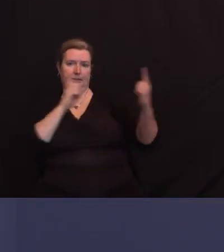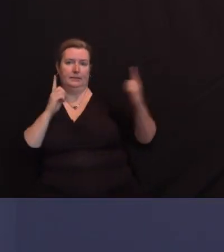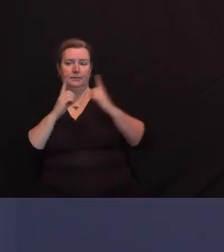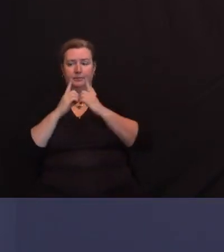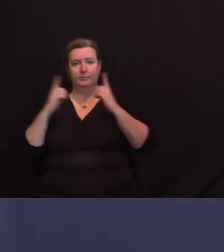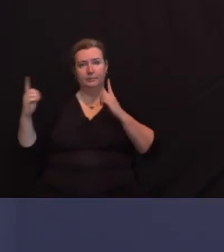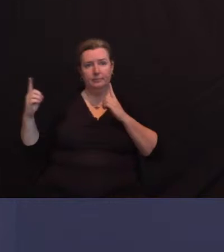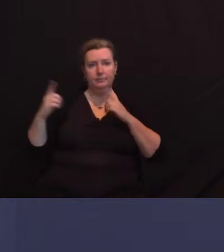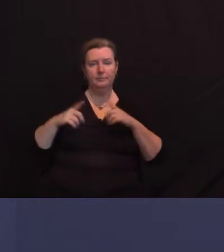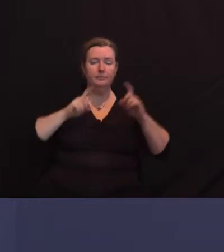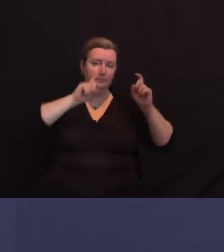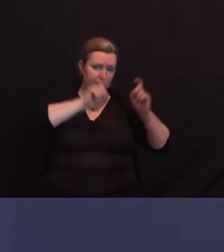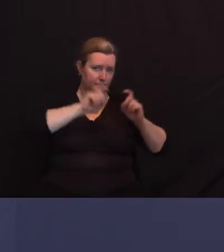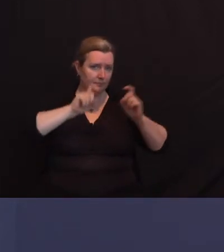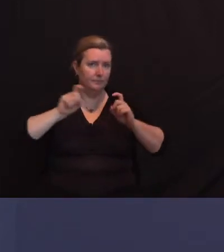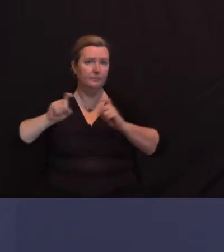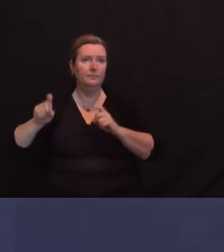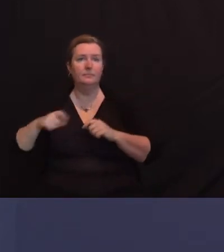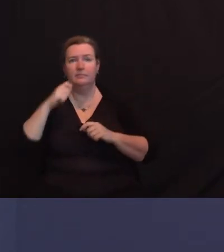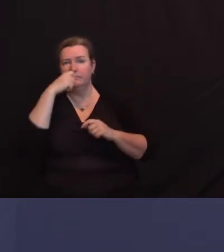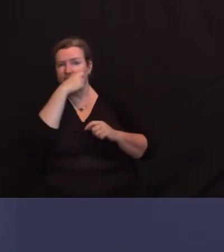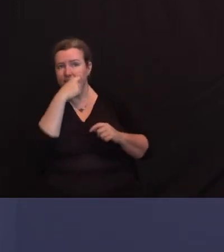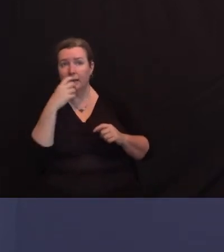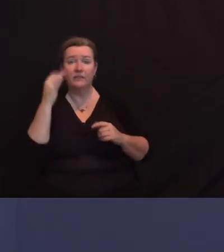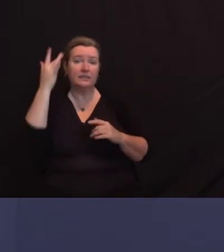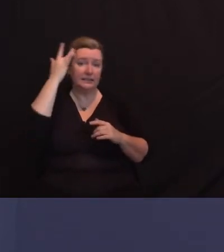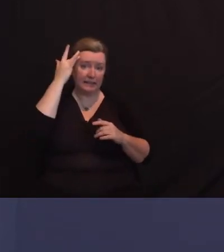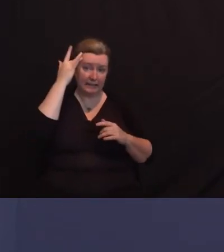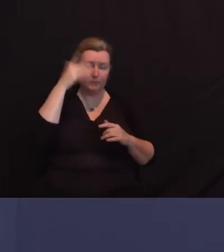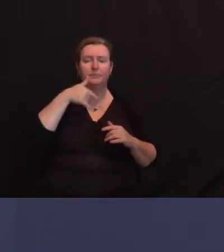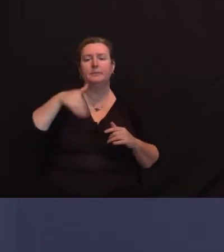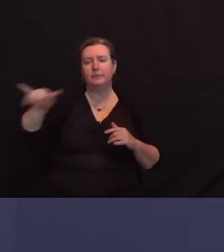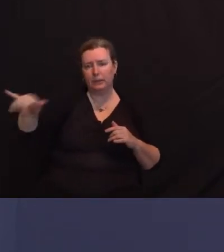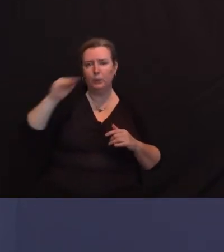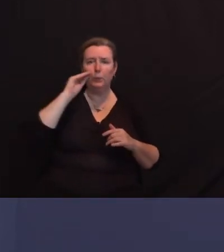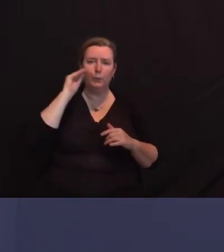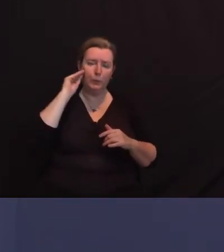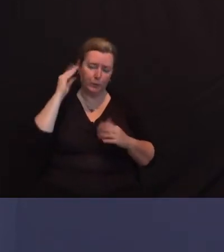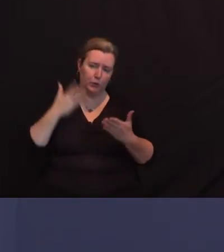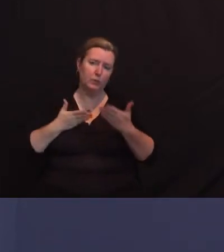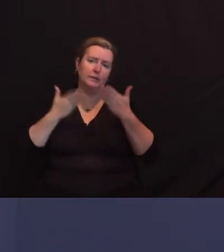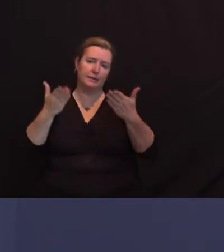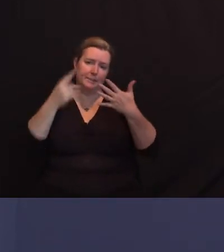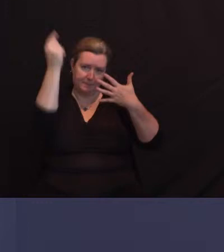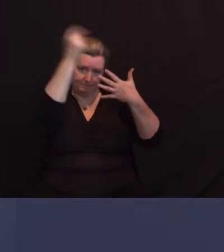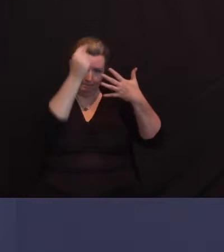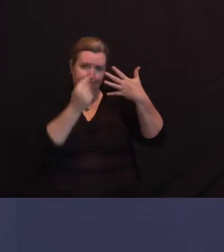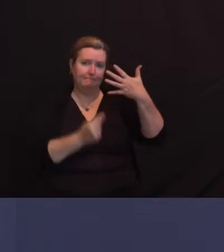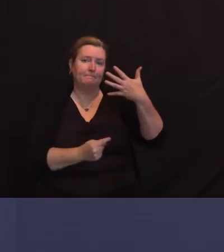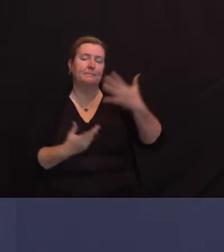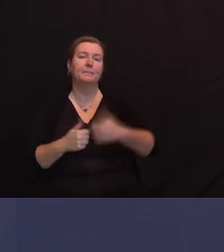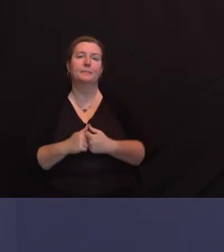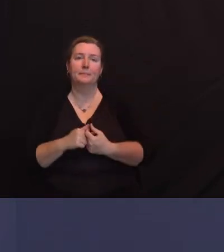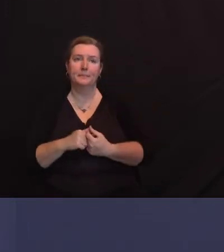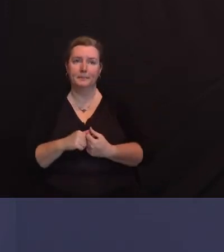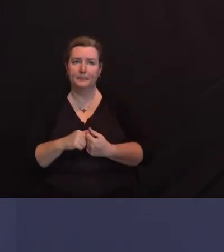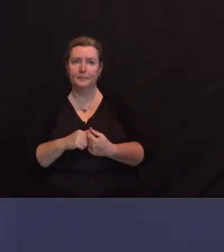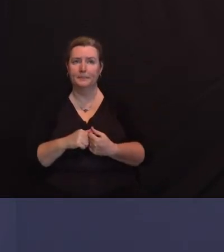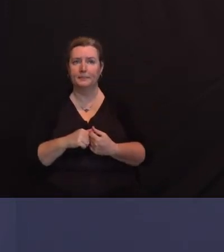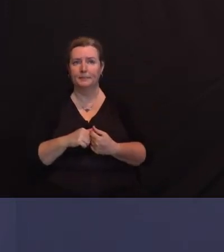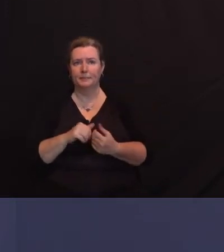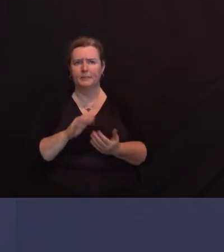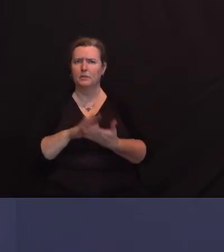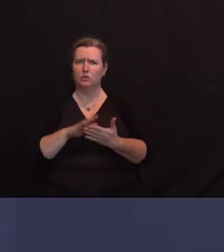staying home when you're sick. It reminds school districts to work with local health officials on testing strategies in